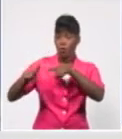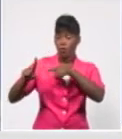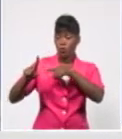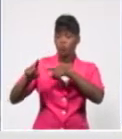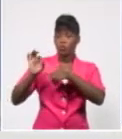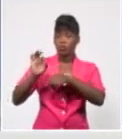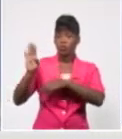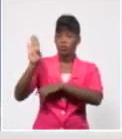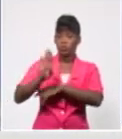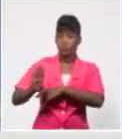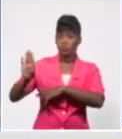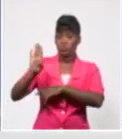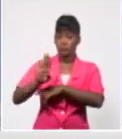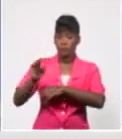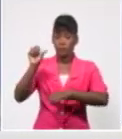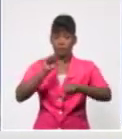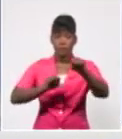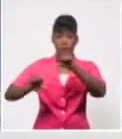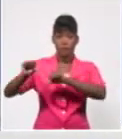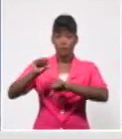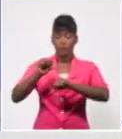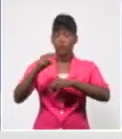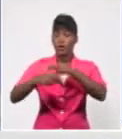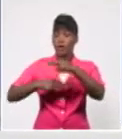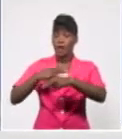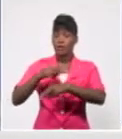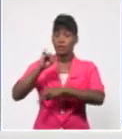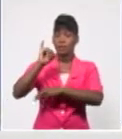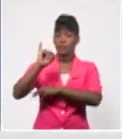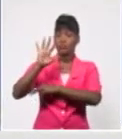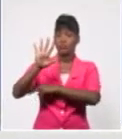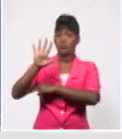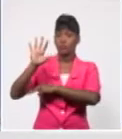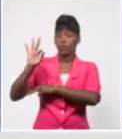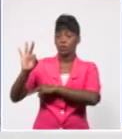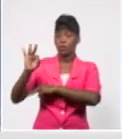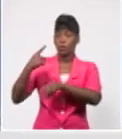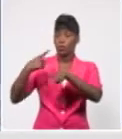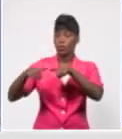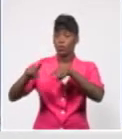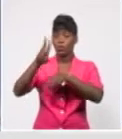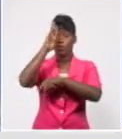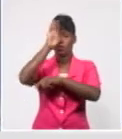in the National Civil Defense Center, 204 in the Naval Hospital,